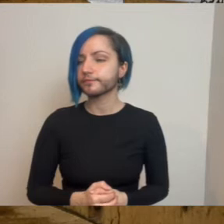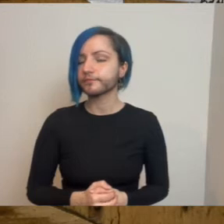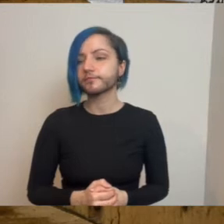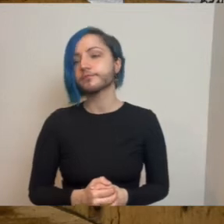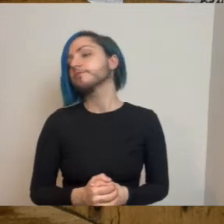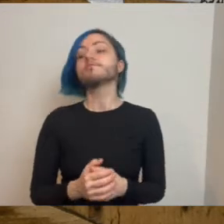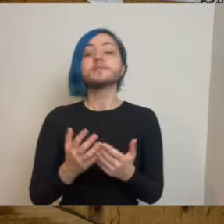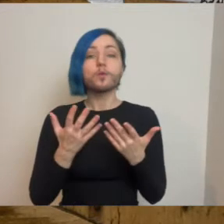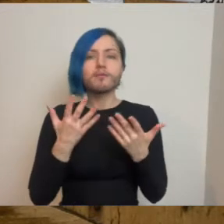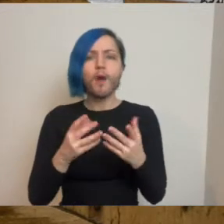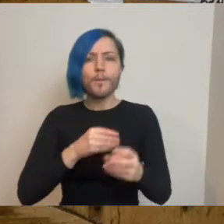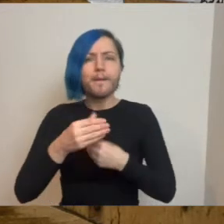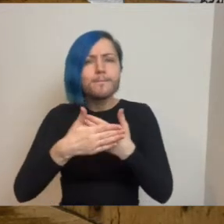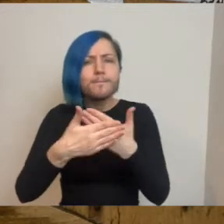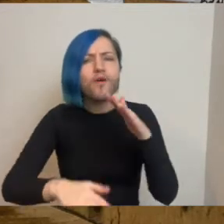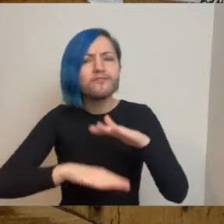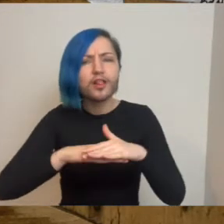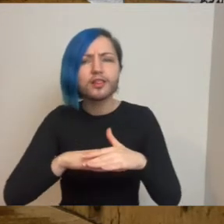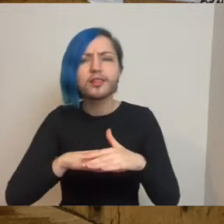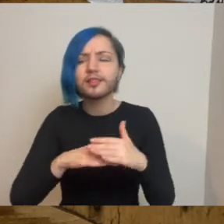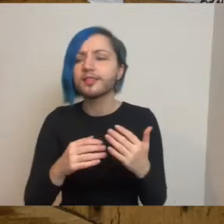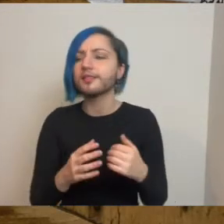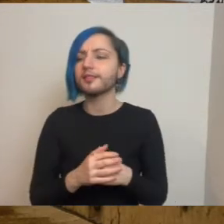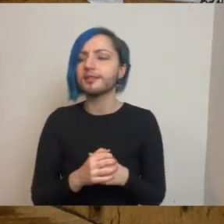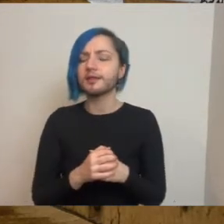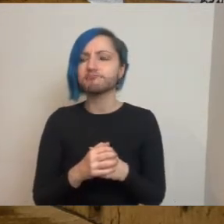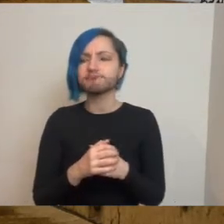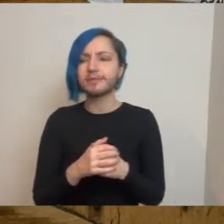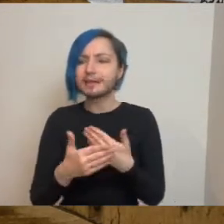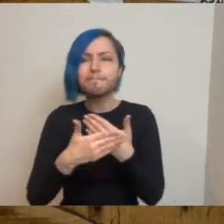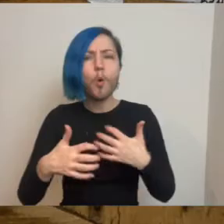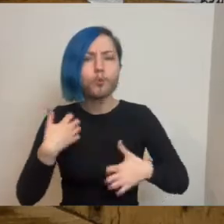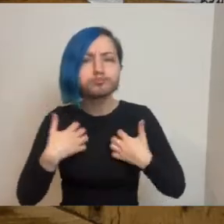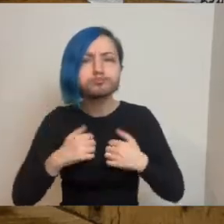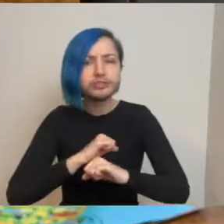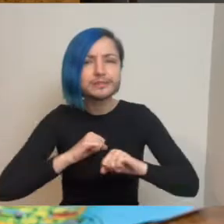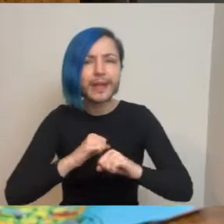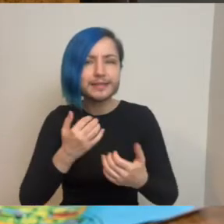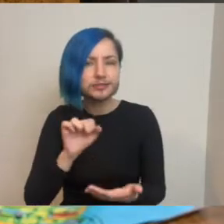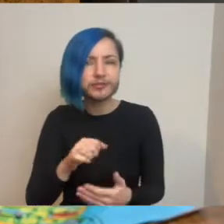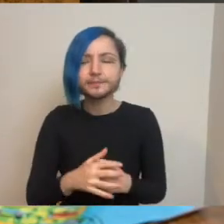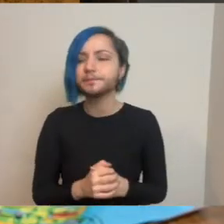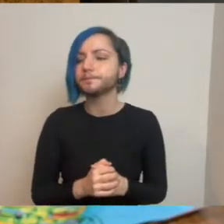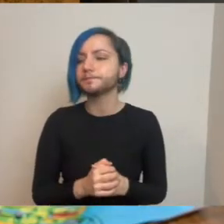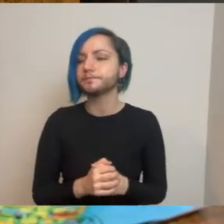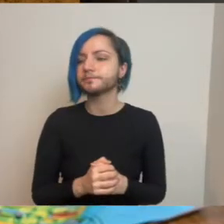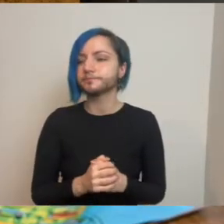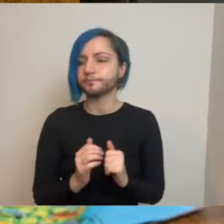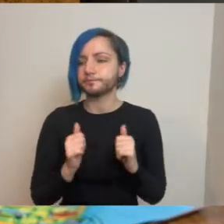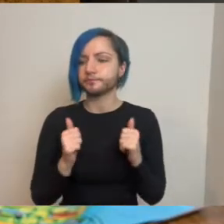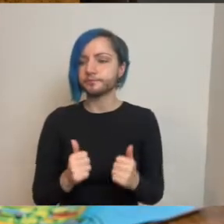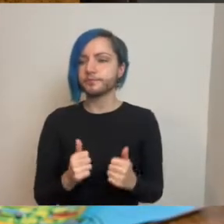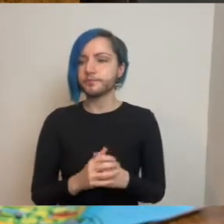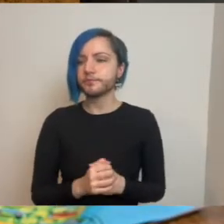And now it's getting denser, isn't it? And it's becoming a more interesting kind of space, all right? Now, the